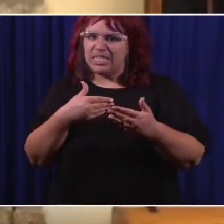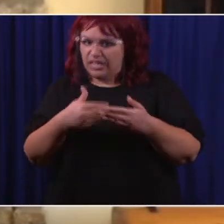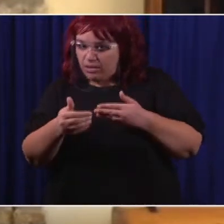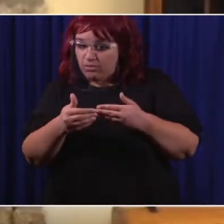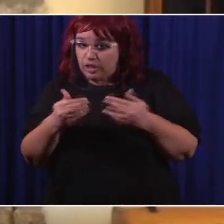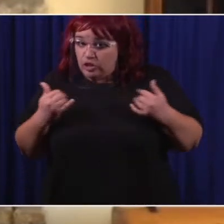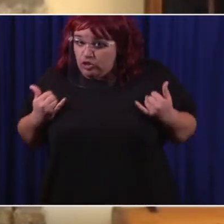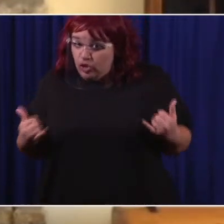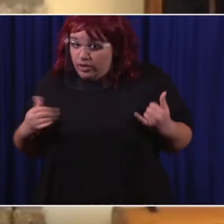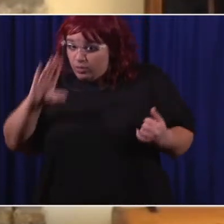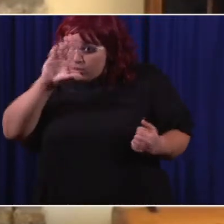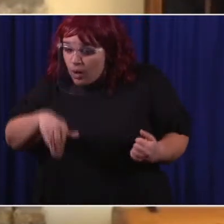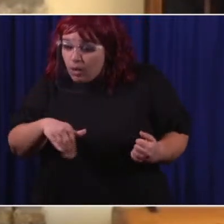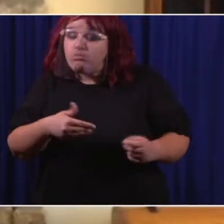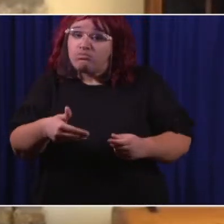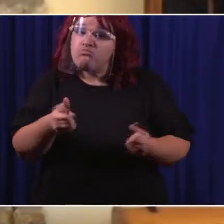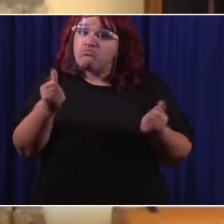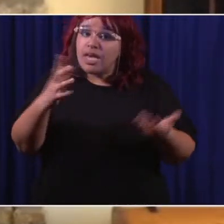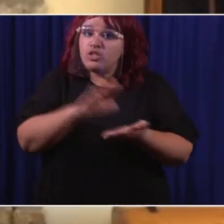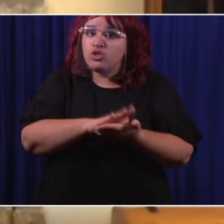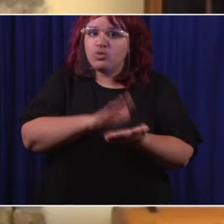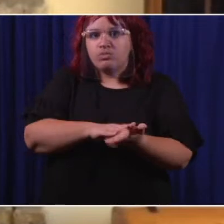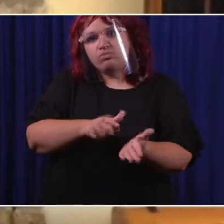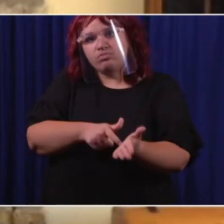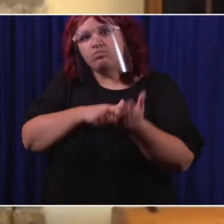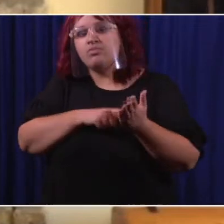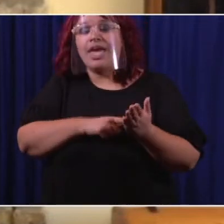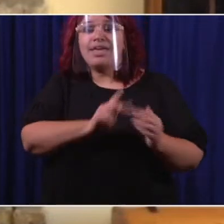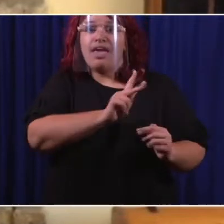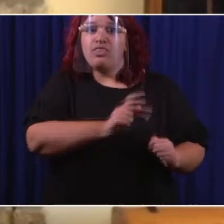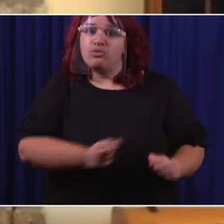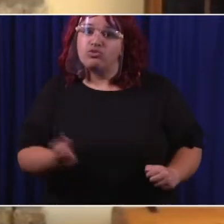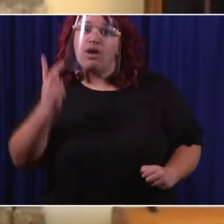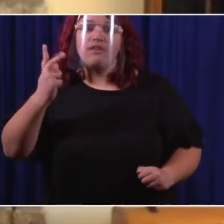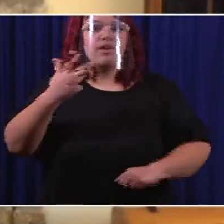boards, school boards now are currently not honoring mask exemptions?